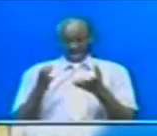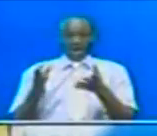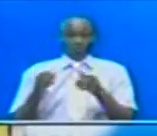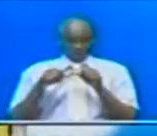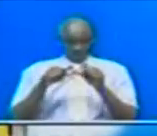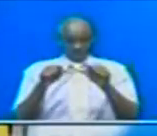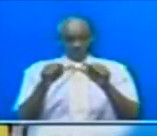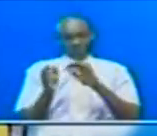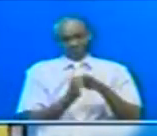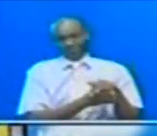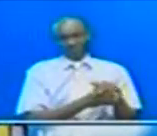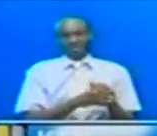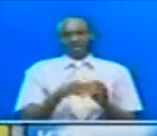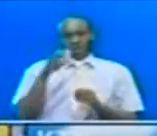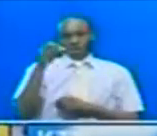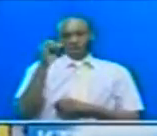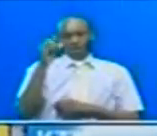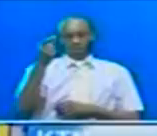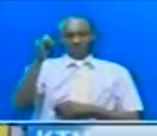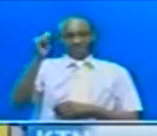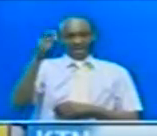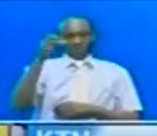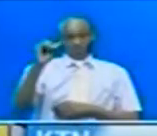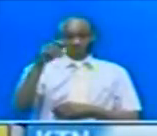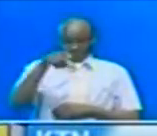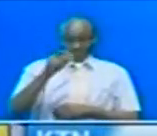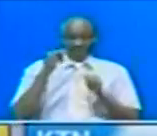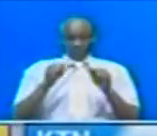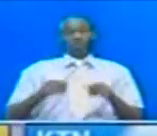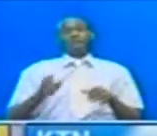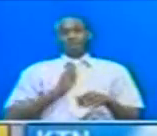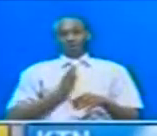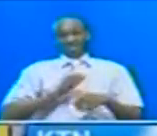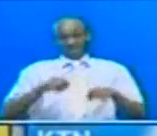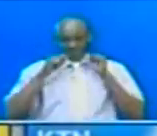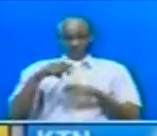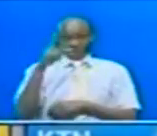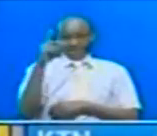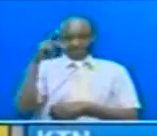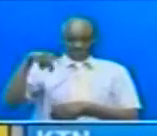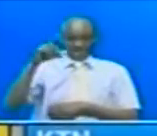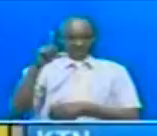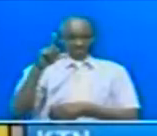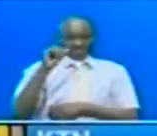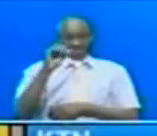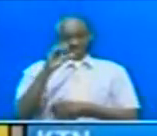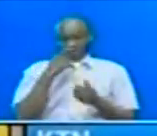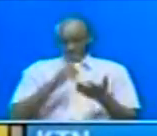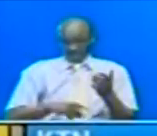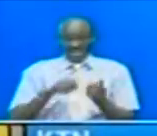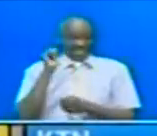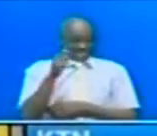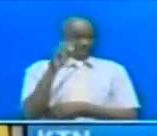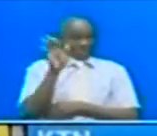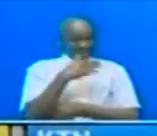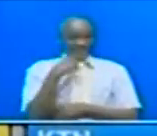on. Kenneth Otiato Marende is the new board chairman of the Kenya Power Company. The former Speaker of the National Assembly,